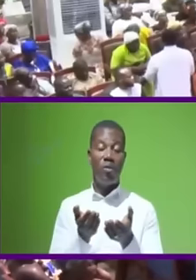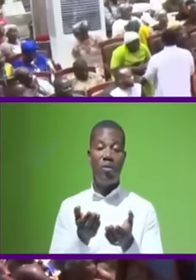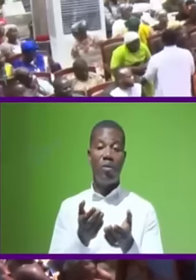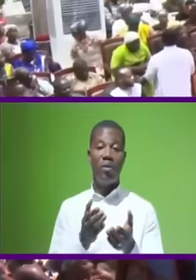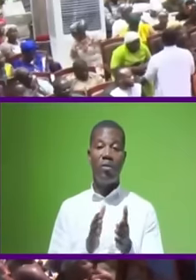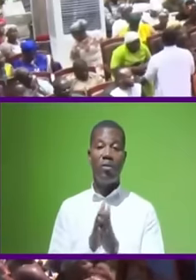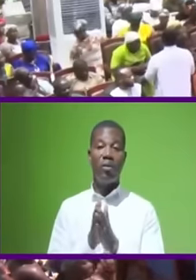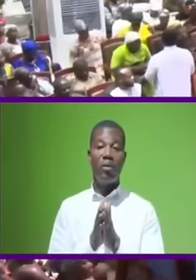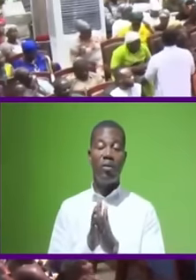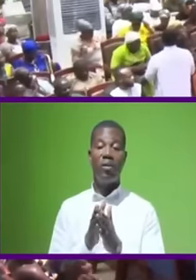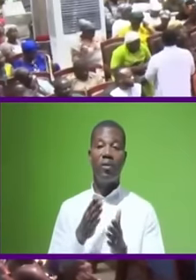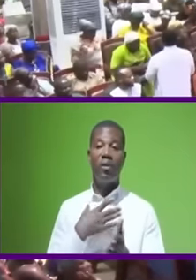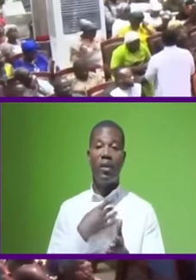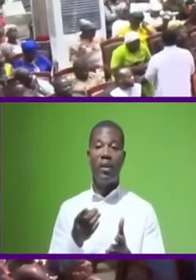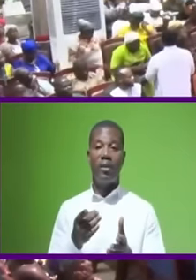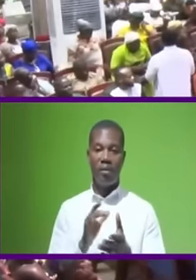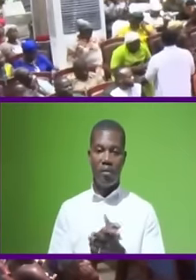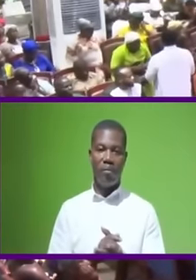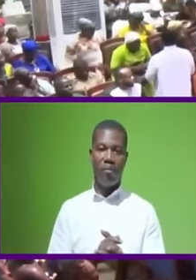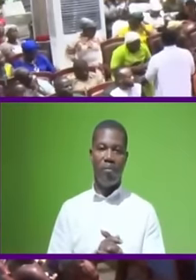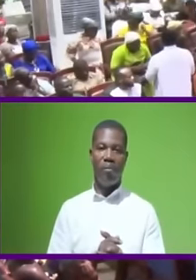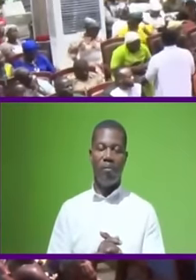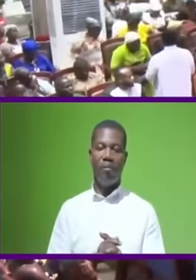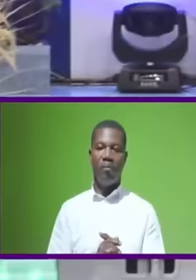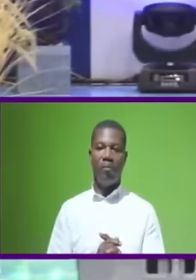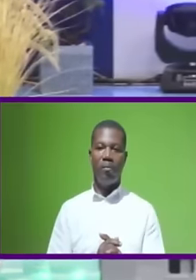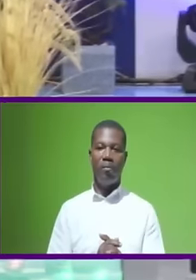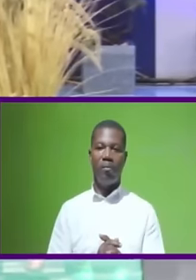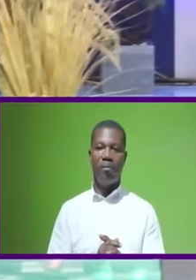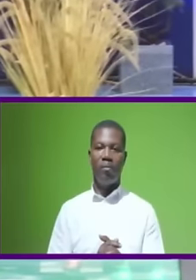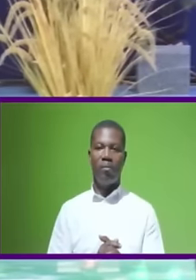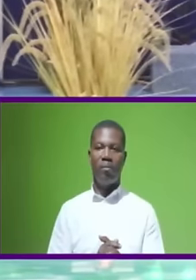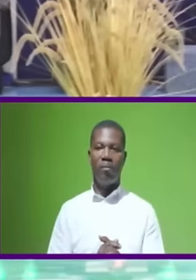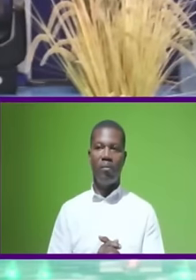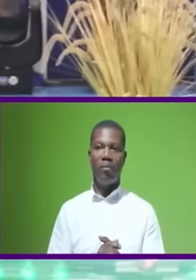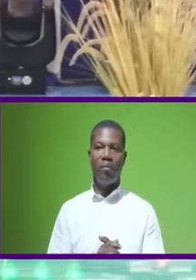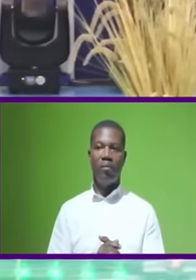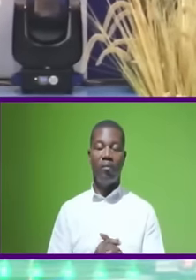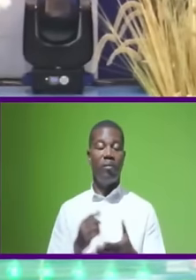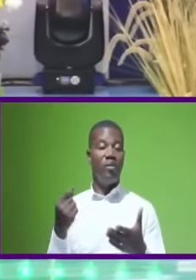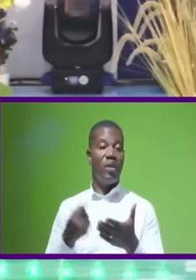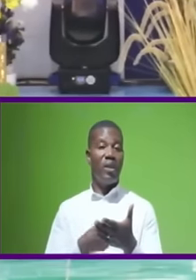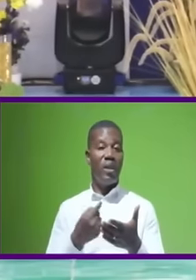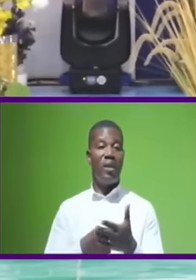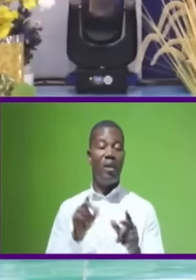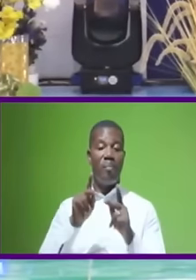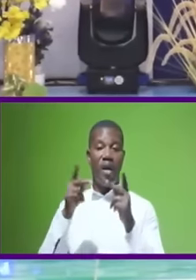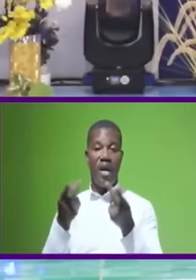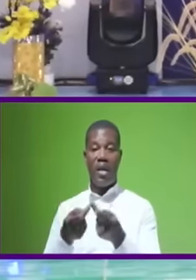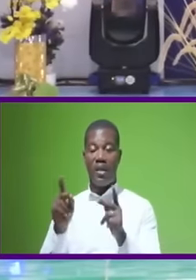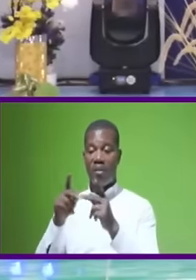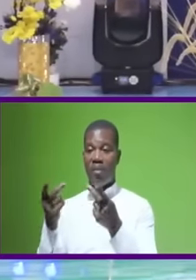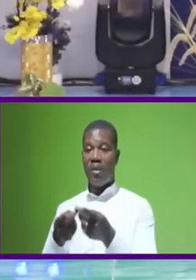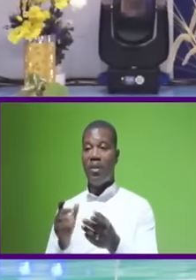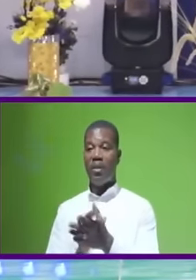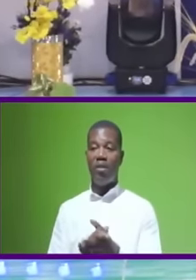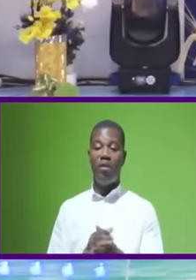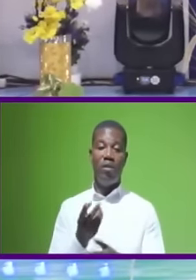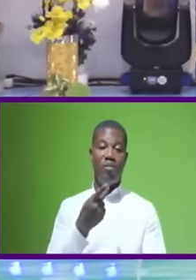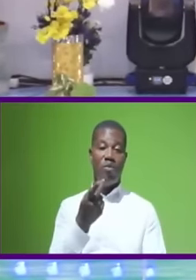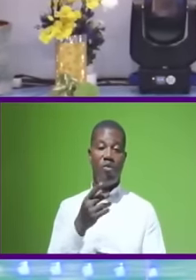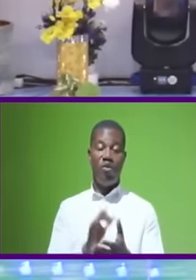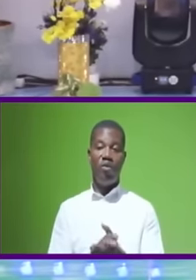two one. That the nations and the hearts of the people. Ghana party party. Mene wo wananka Ghana party binya yang